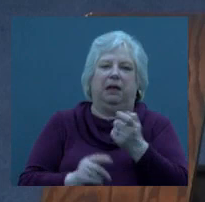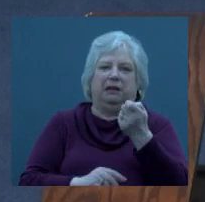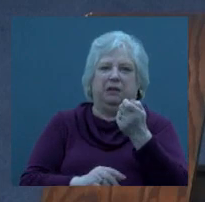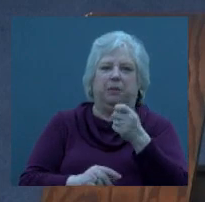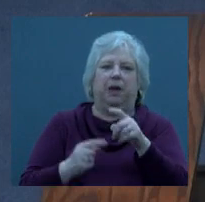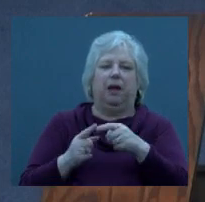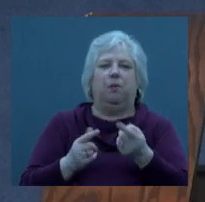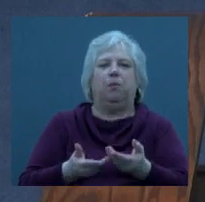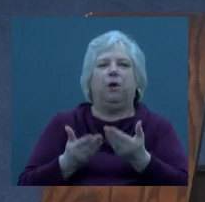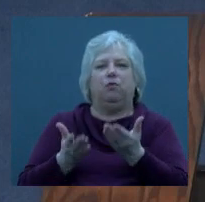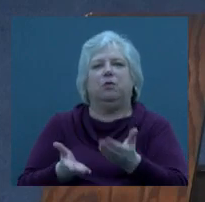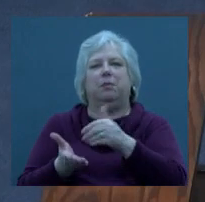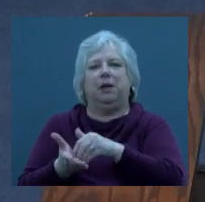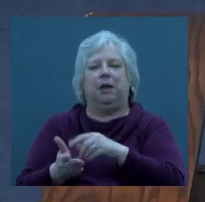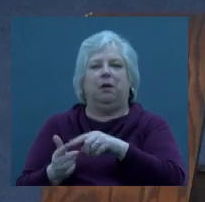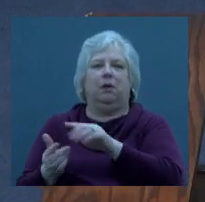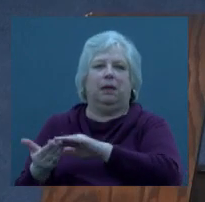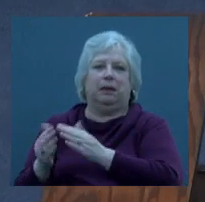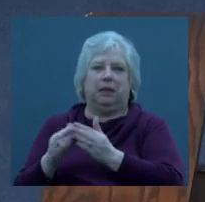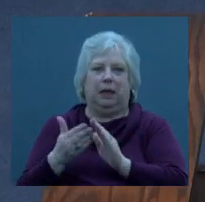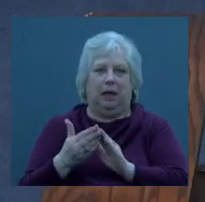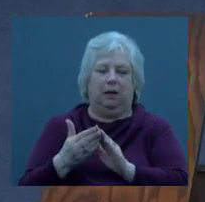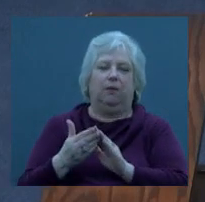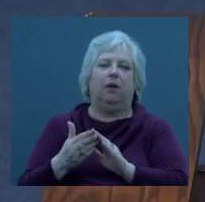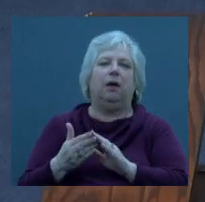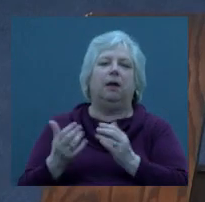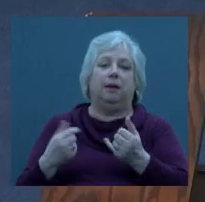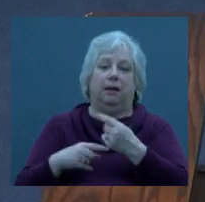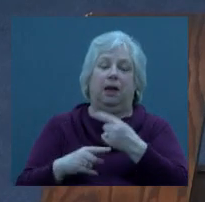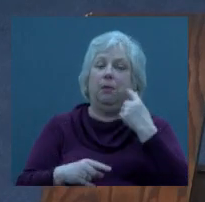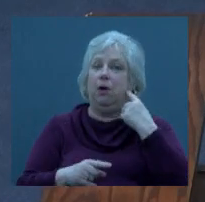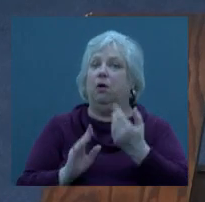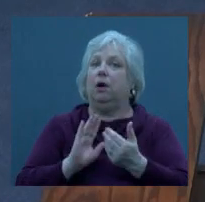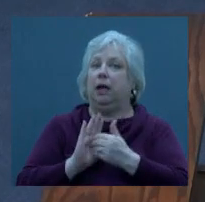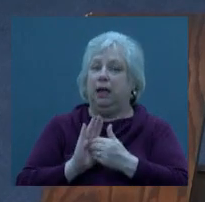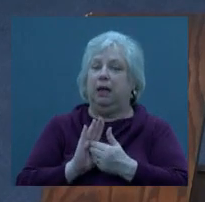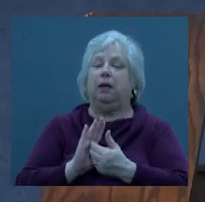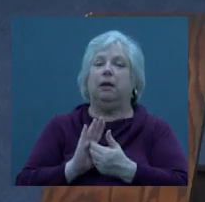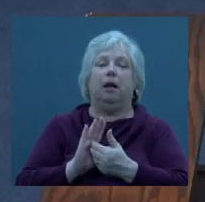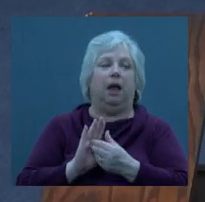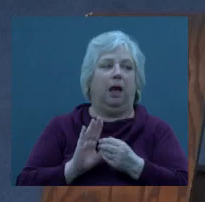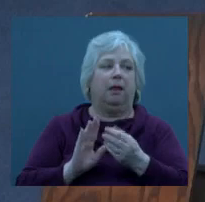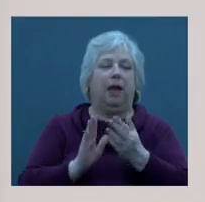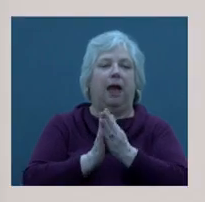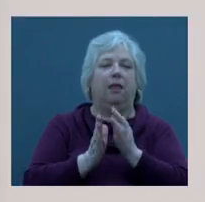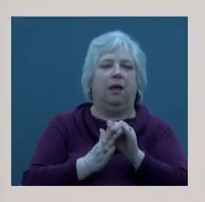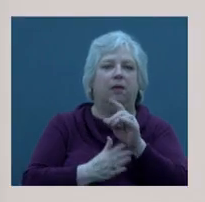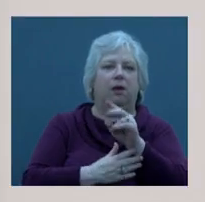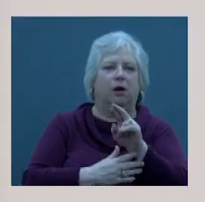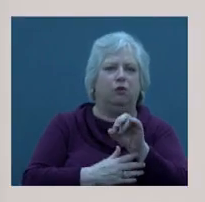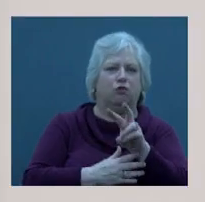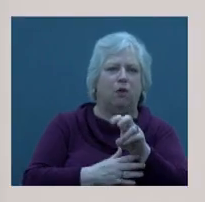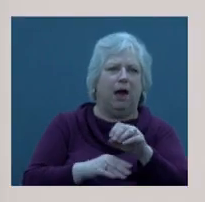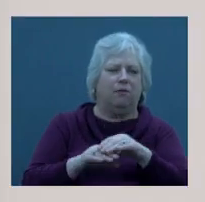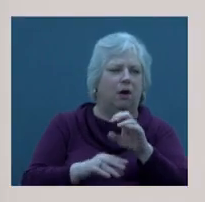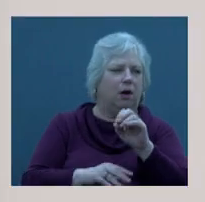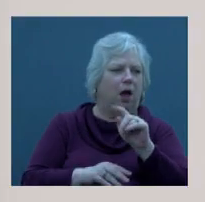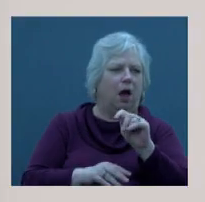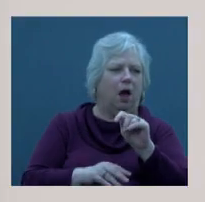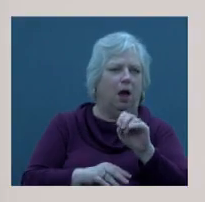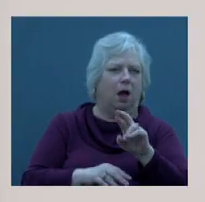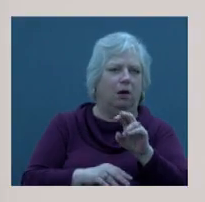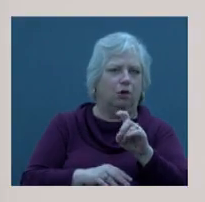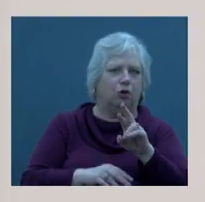we resubmitted to the city. We heard back from them today, and they asked that the drive on Otter Creek be